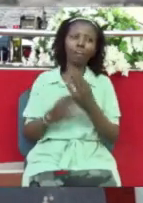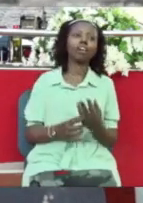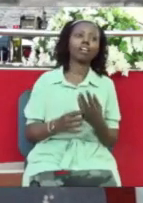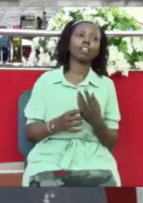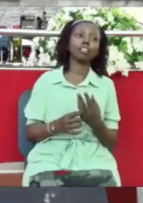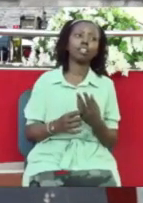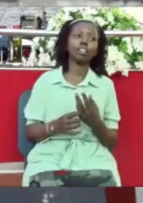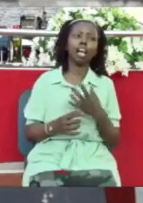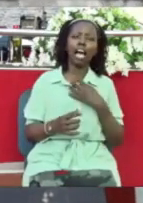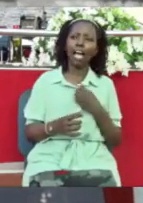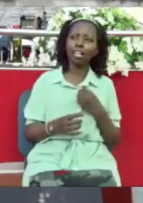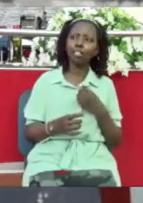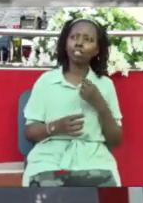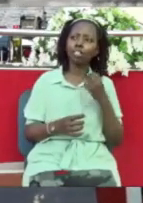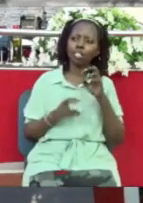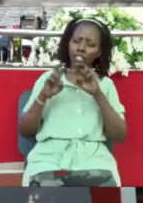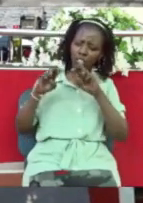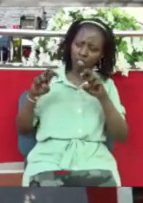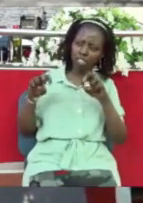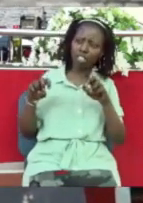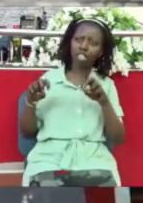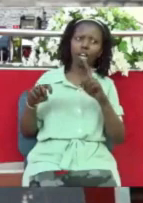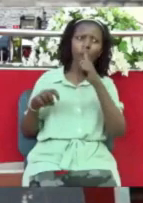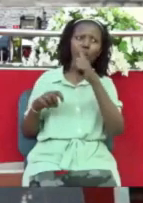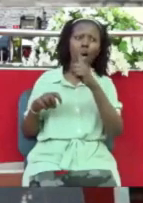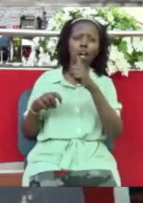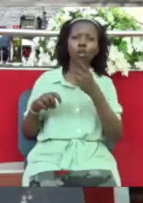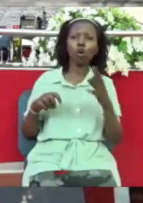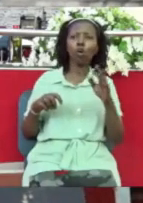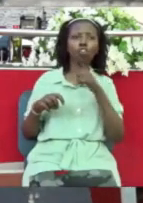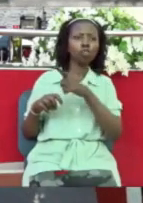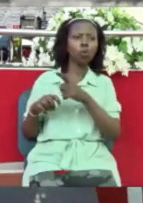and you discover that one of you in marriage loves